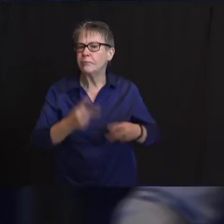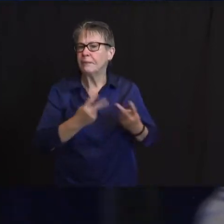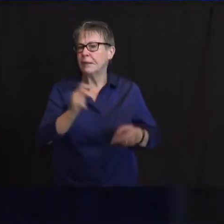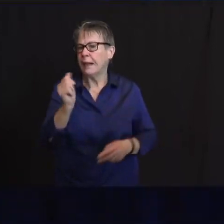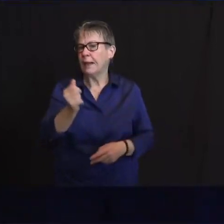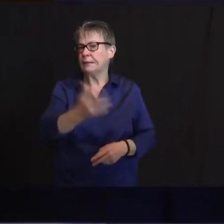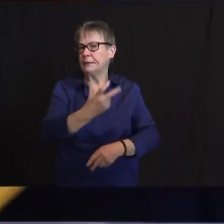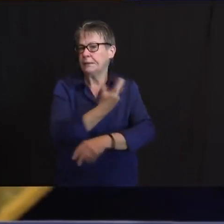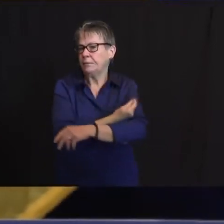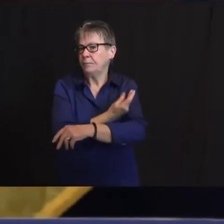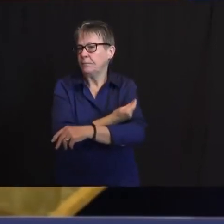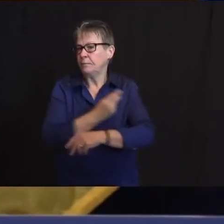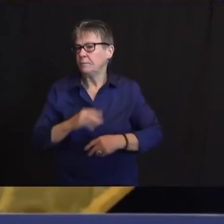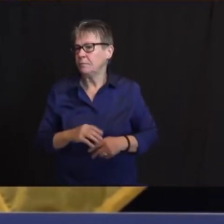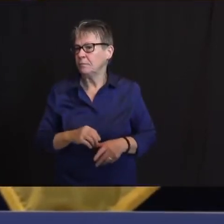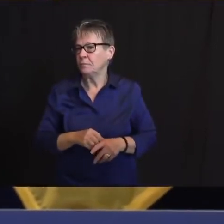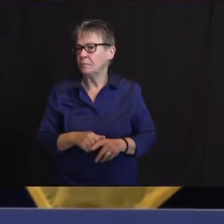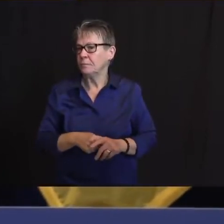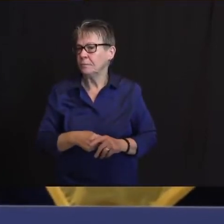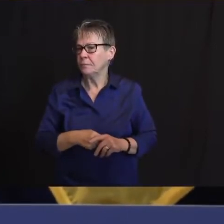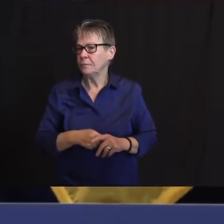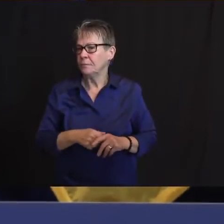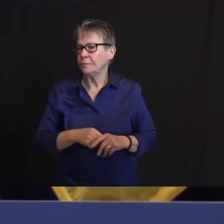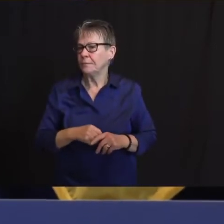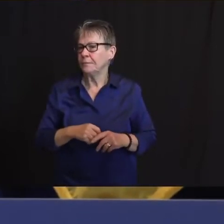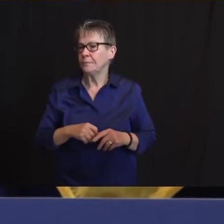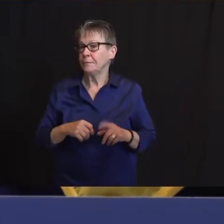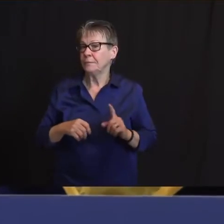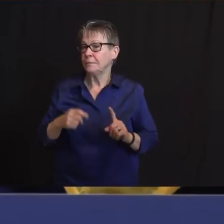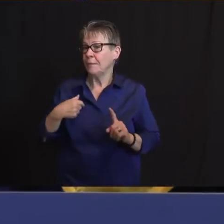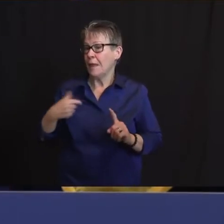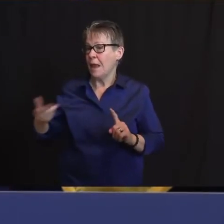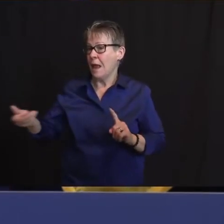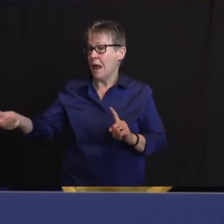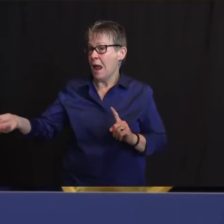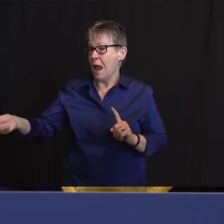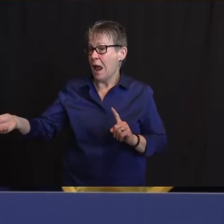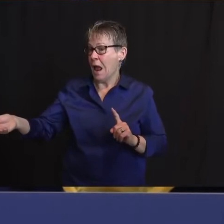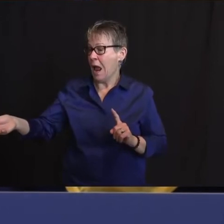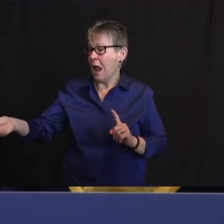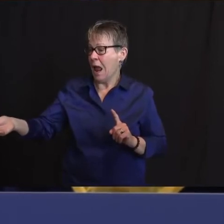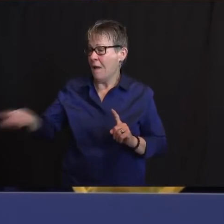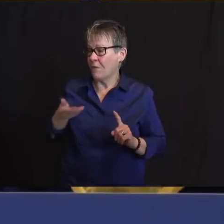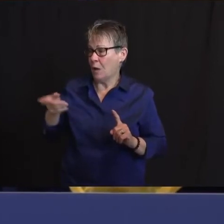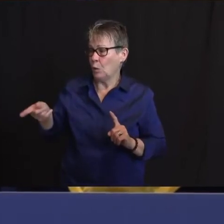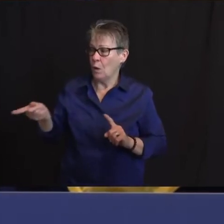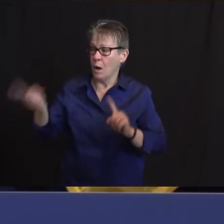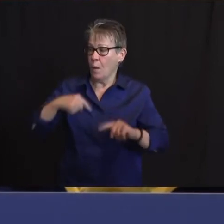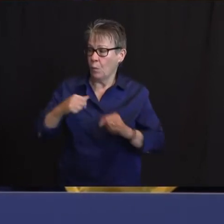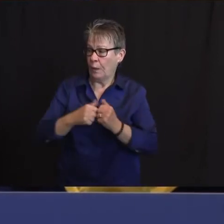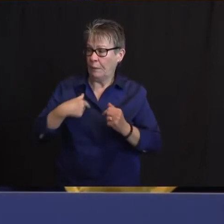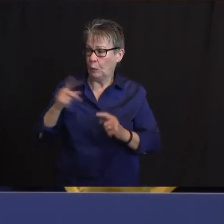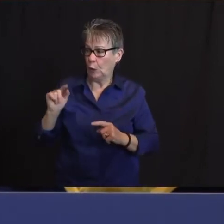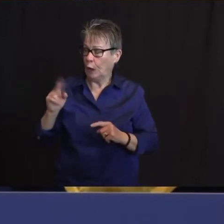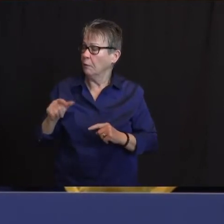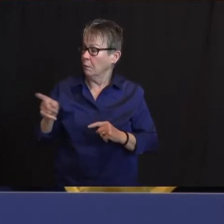going to Atlantic City, so apologies for that. So you think, Pat, the summary, messy in the morning,